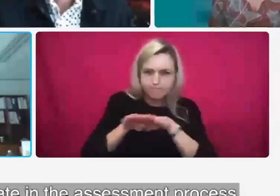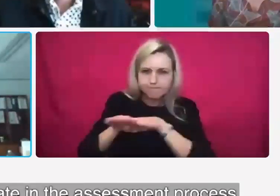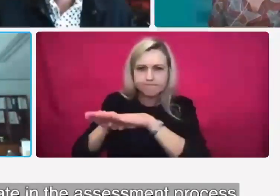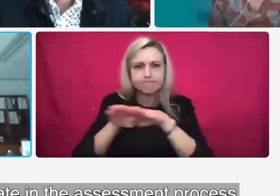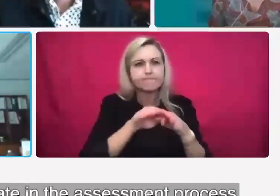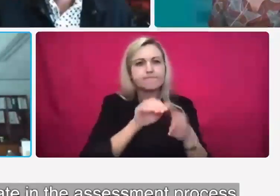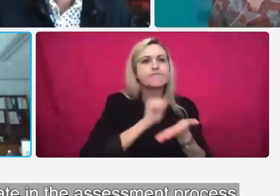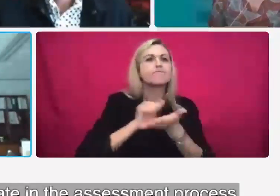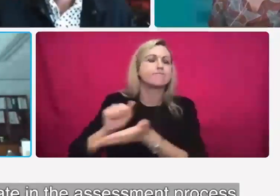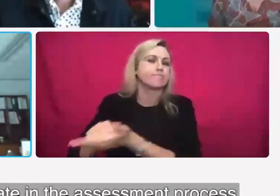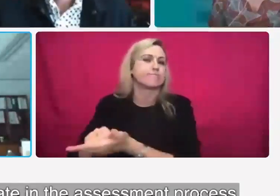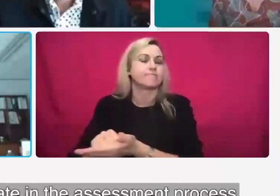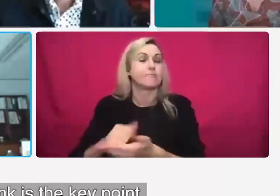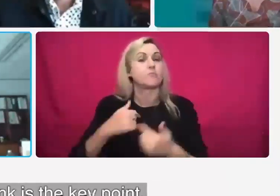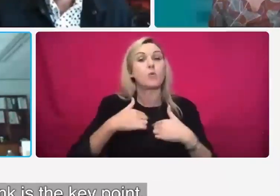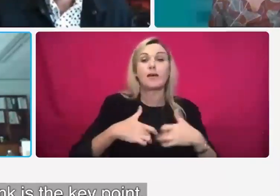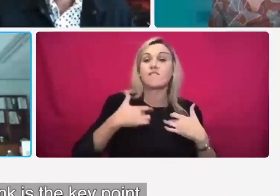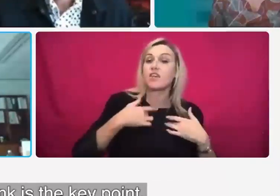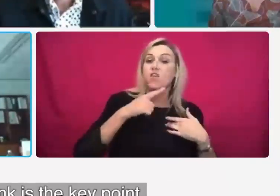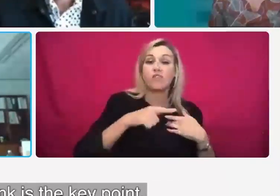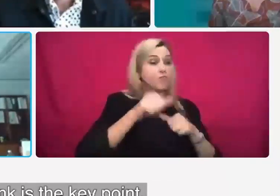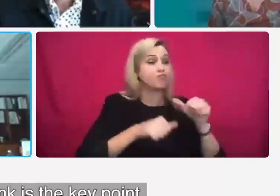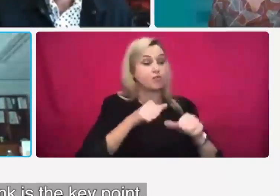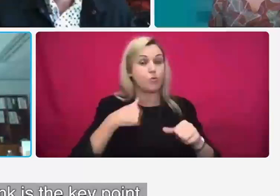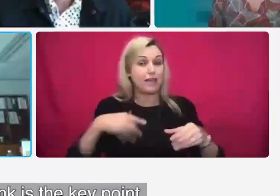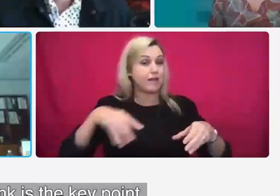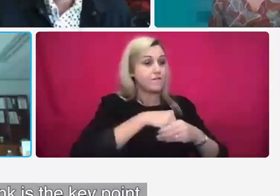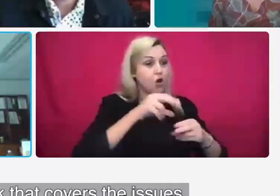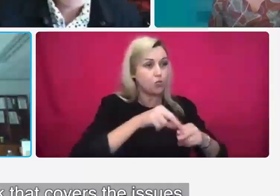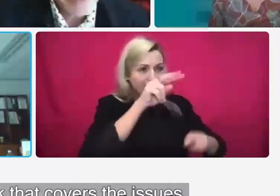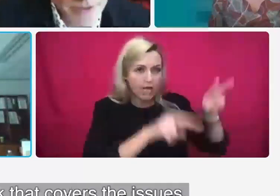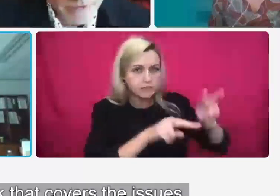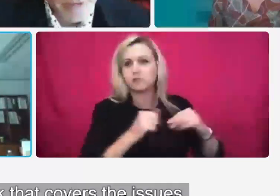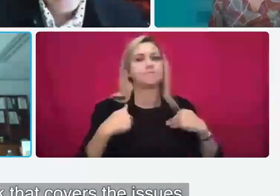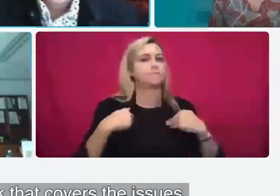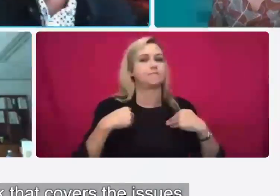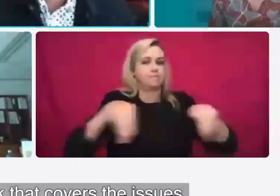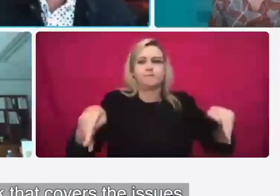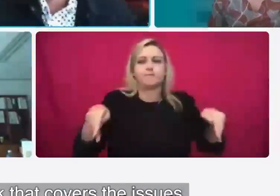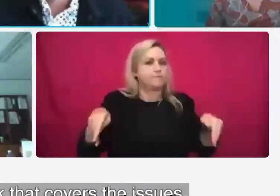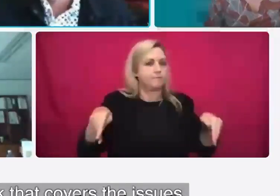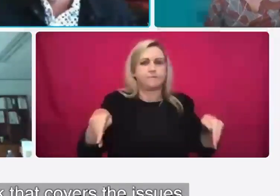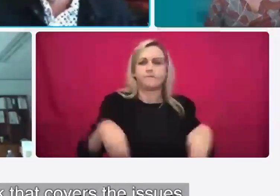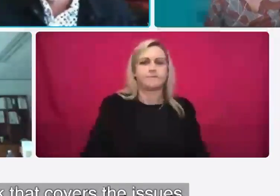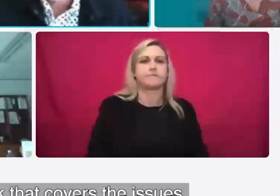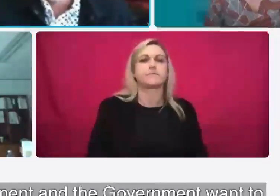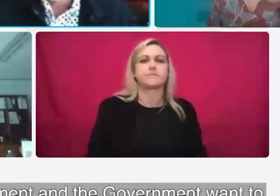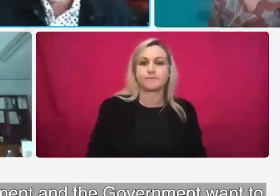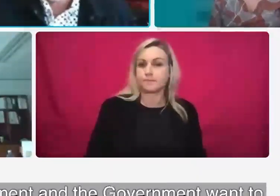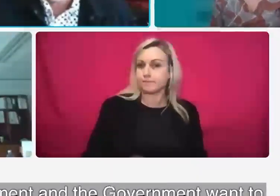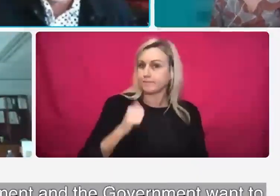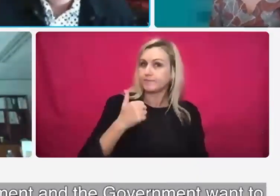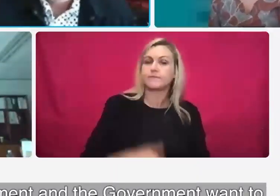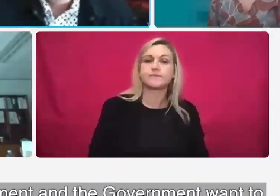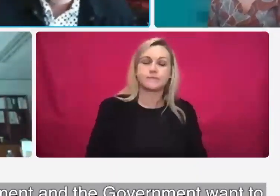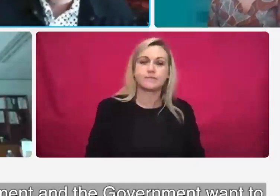we don't participate in the assessment process itself, I think is the key point. Yeah, no, I think that covers the issues. I mean, what